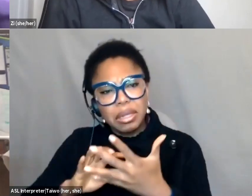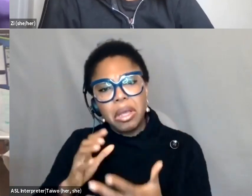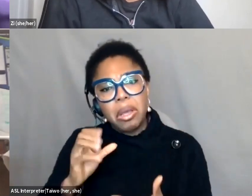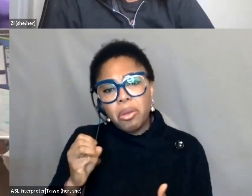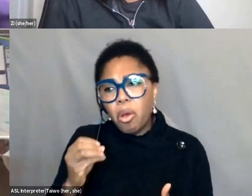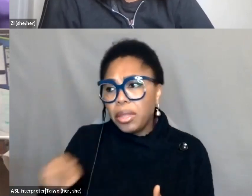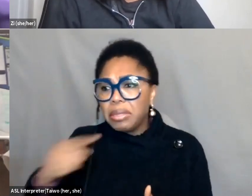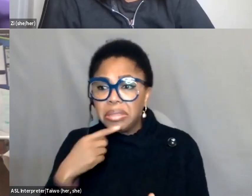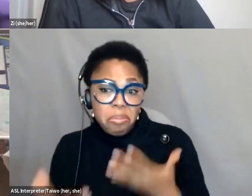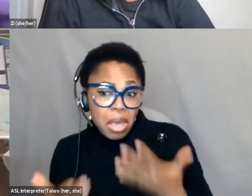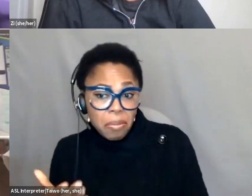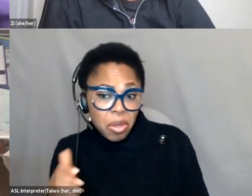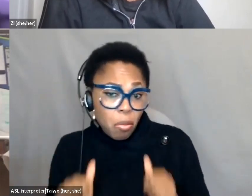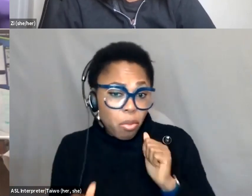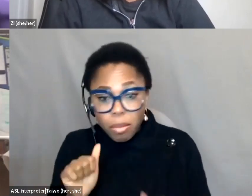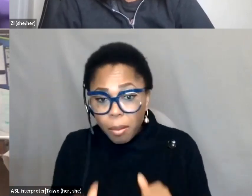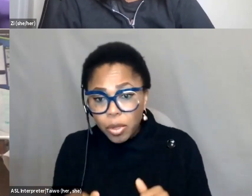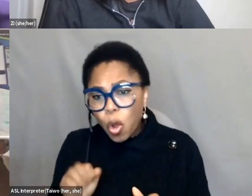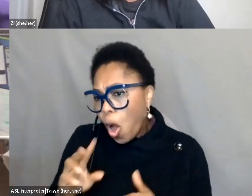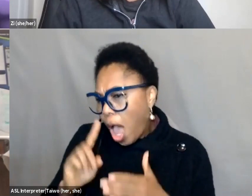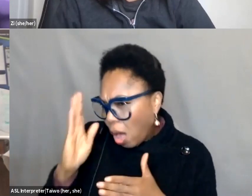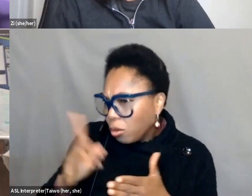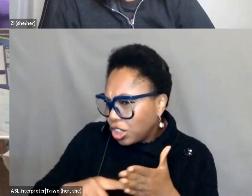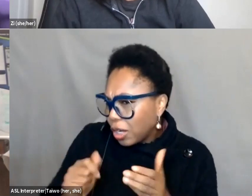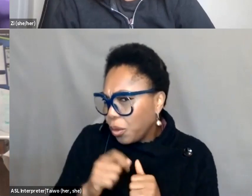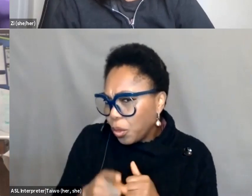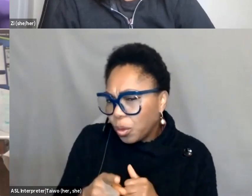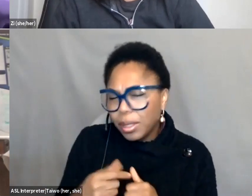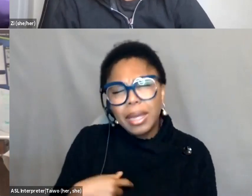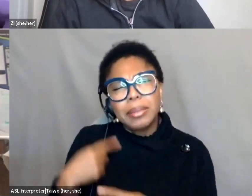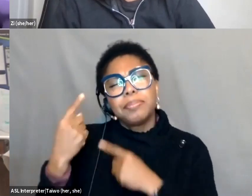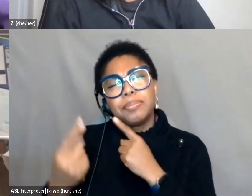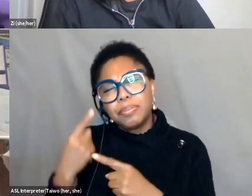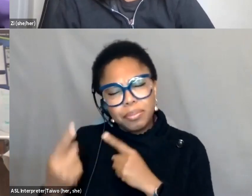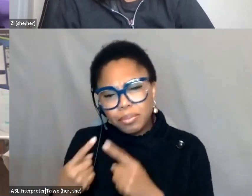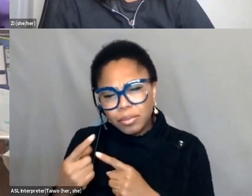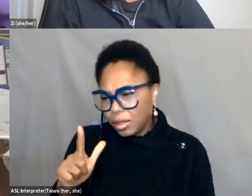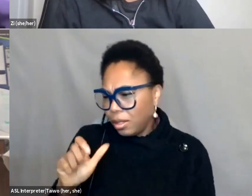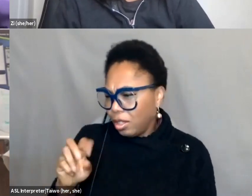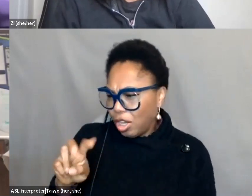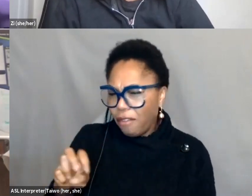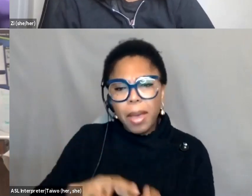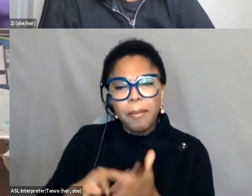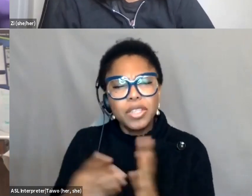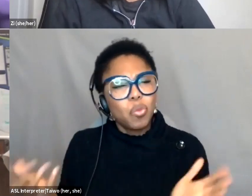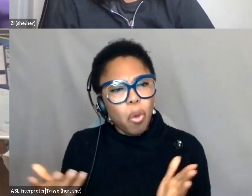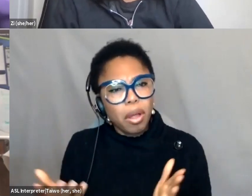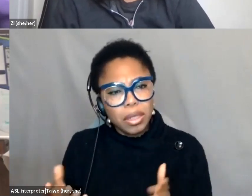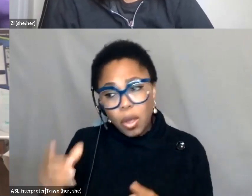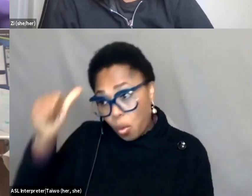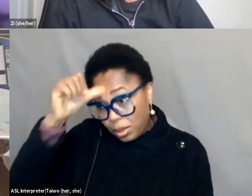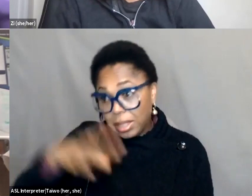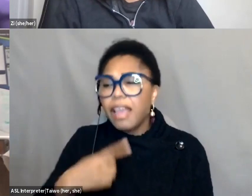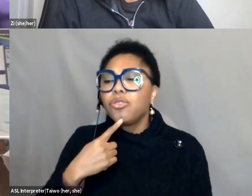or probably, or I will check with you, I wonder what does that even mean? Some guy